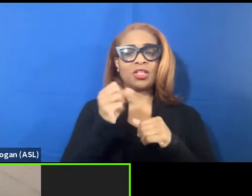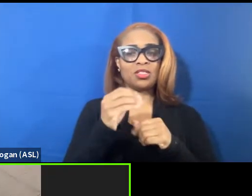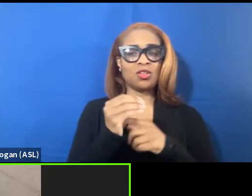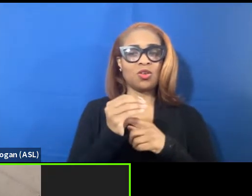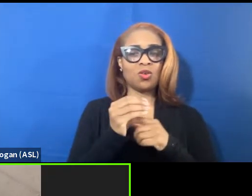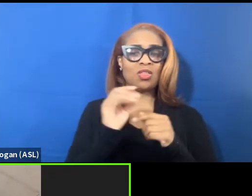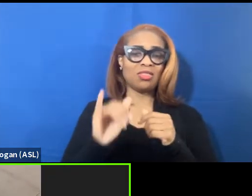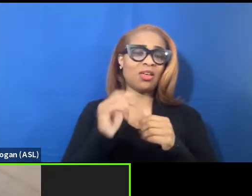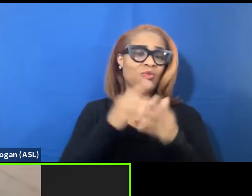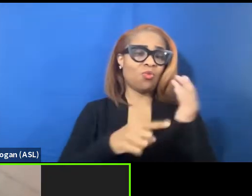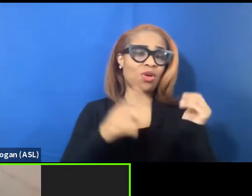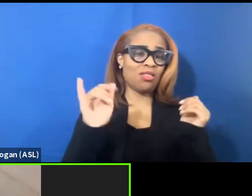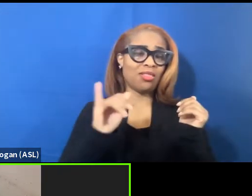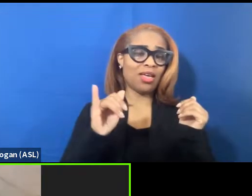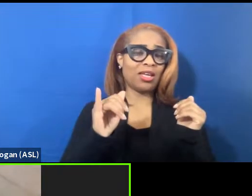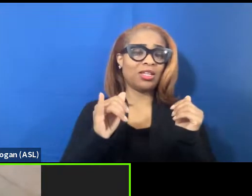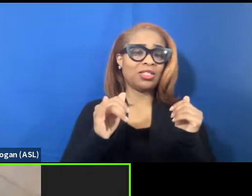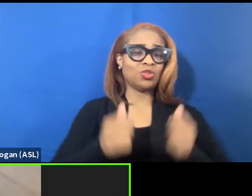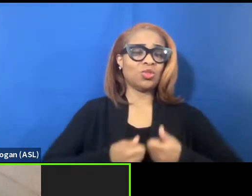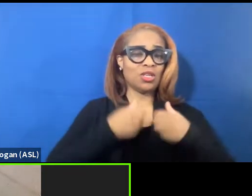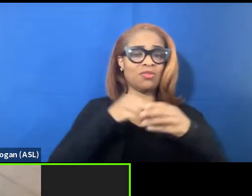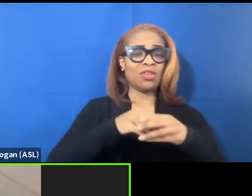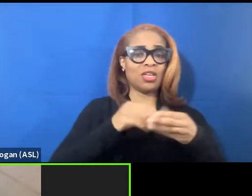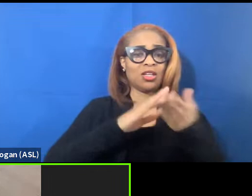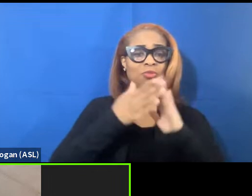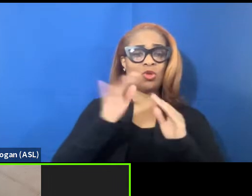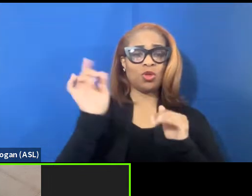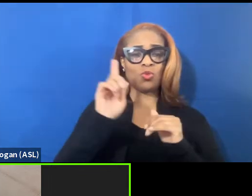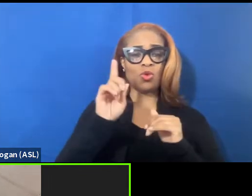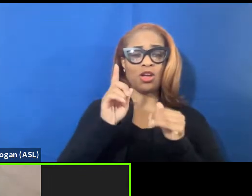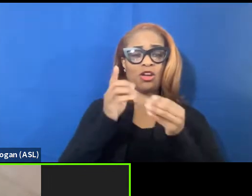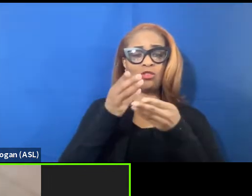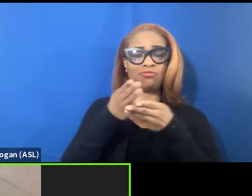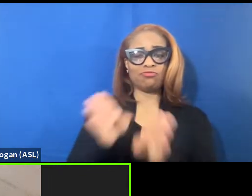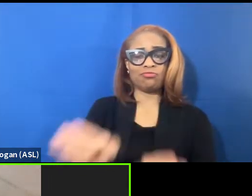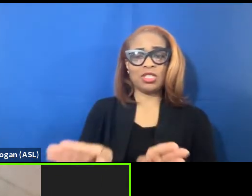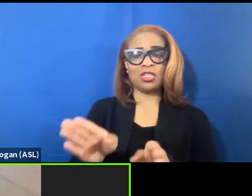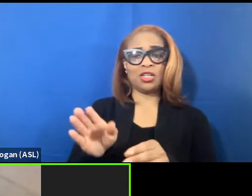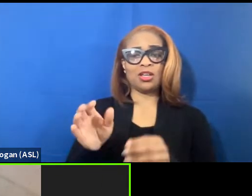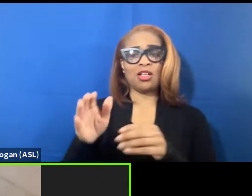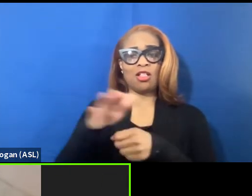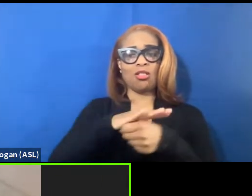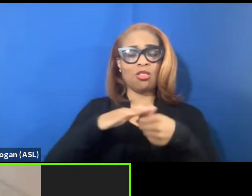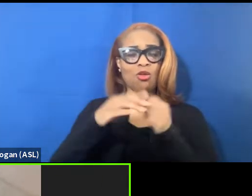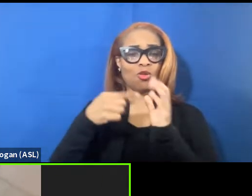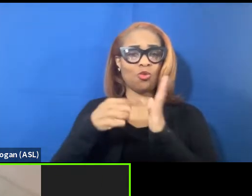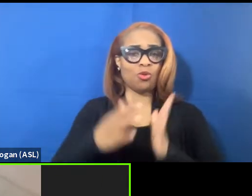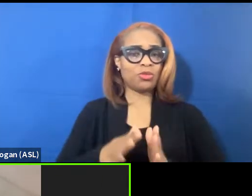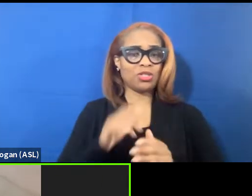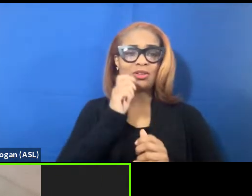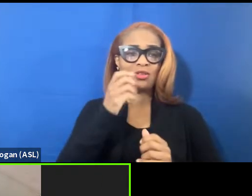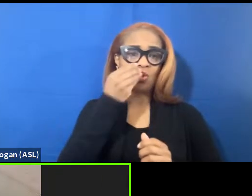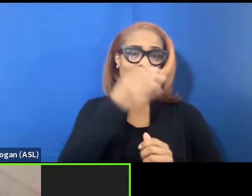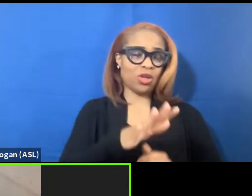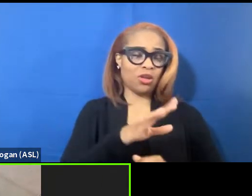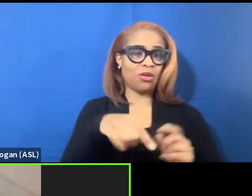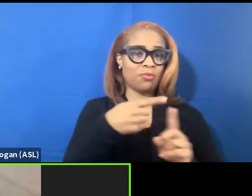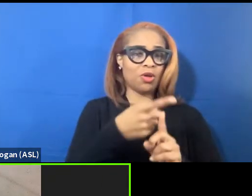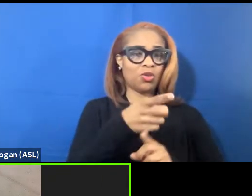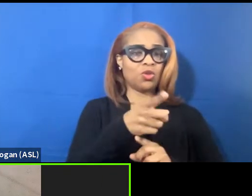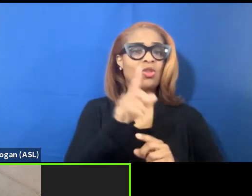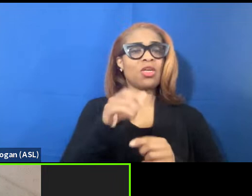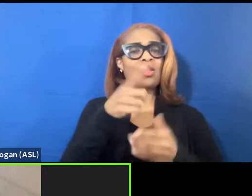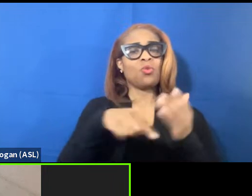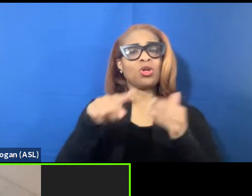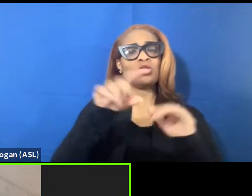what it's like to live in a community that's cracked and misaligned your local rep won't even doesn't care about your issues and that's what you all are doing